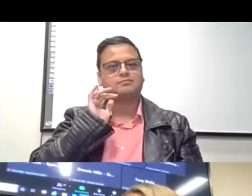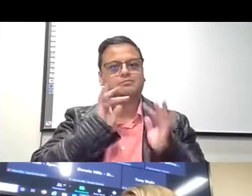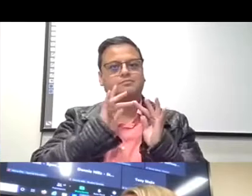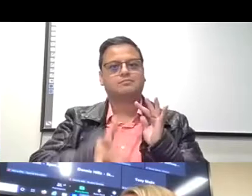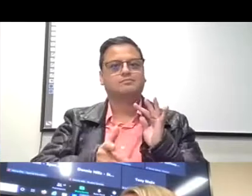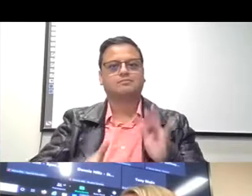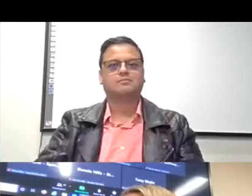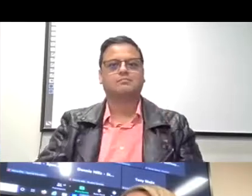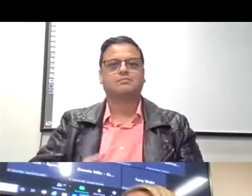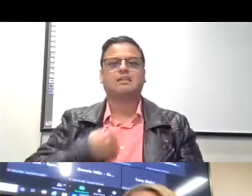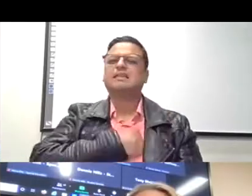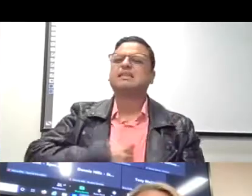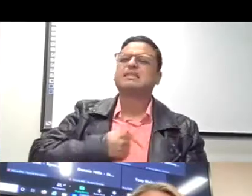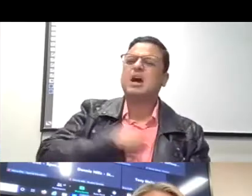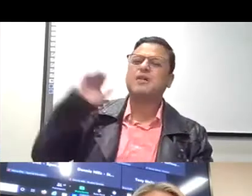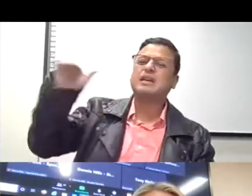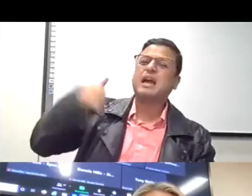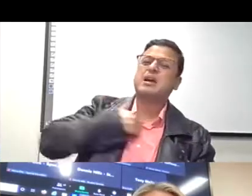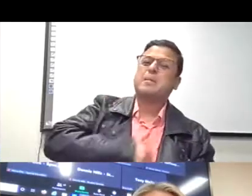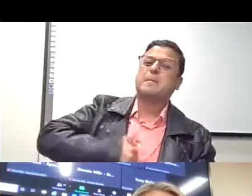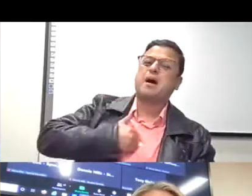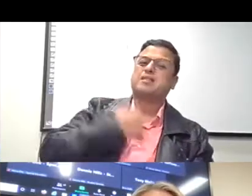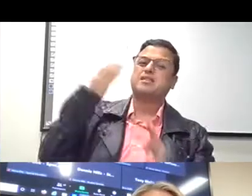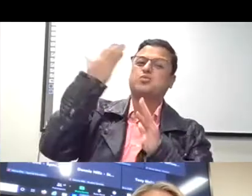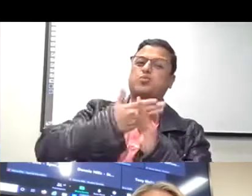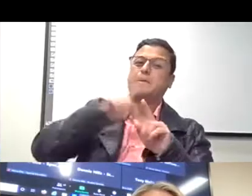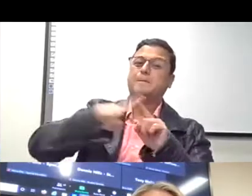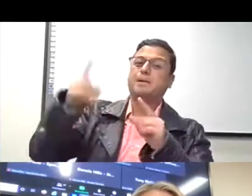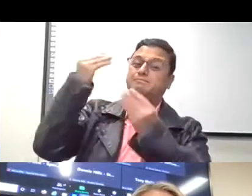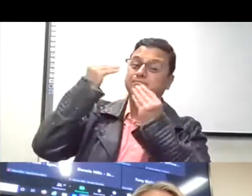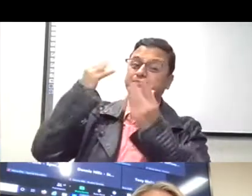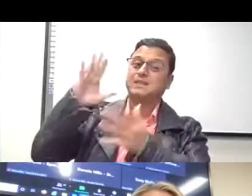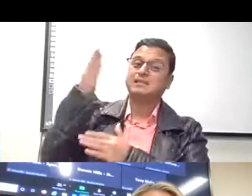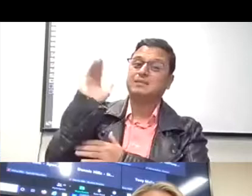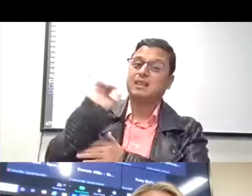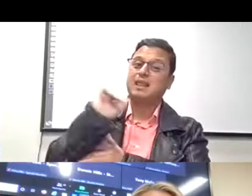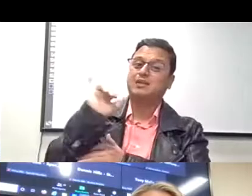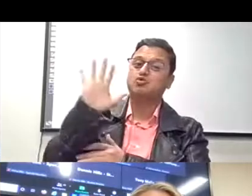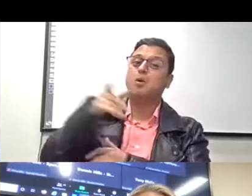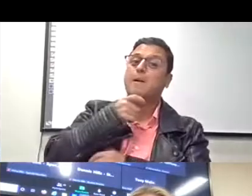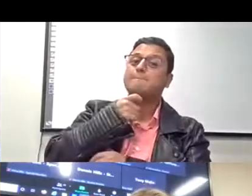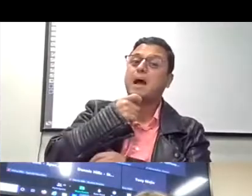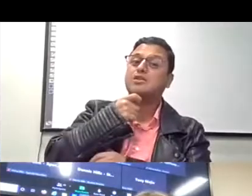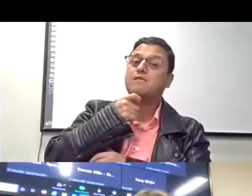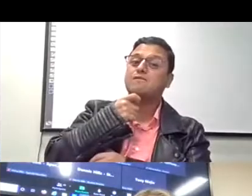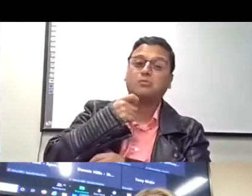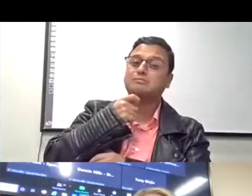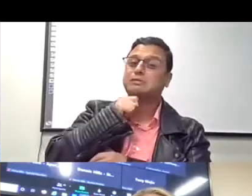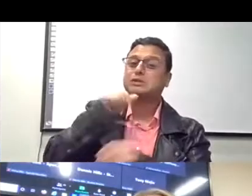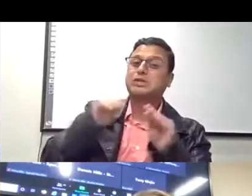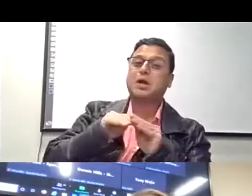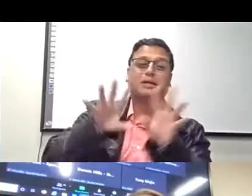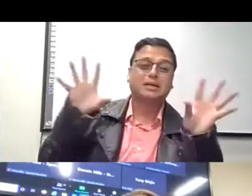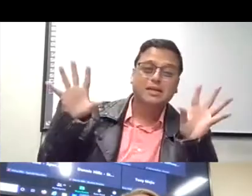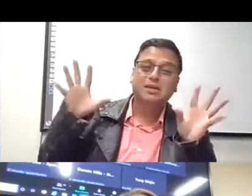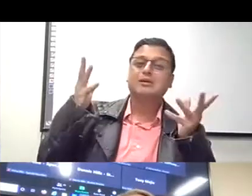I'm sorry, Trustee Proctor, I apologize to interrupt, but I just wanted to let you know, it seems like either your microphone might be muffled or potentially it